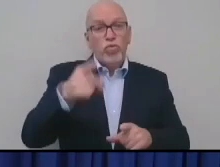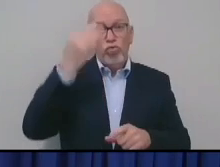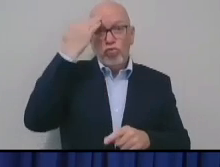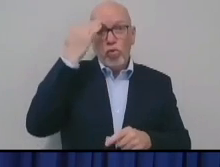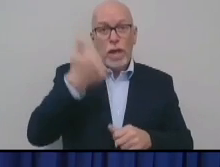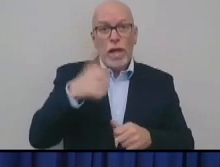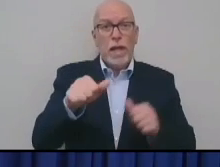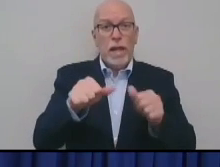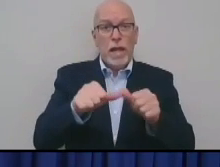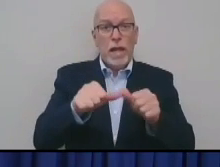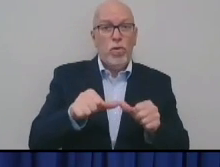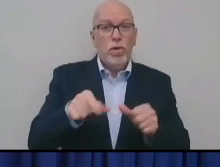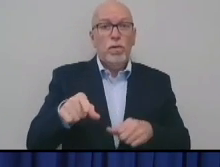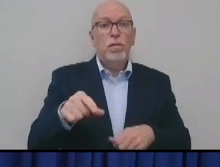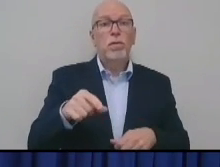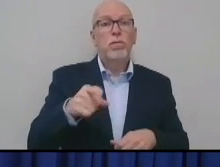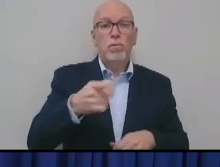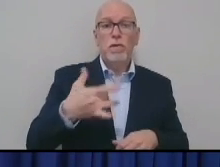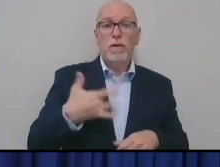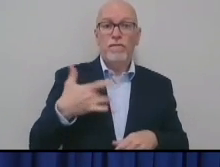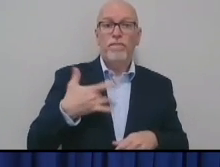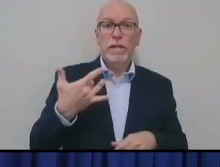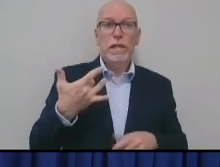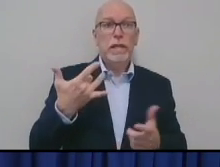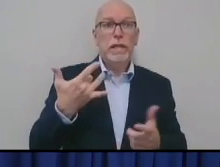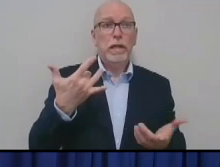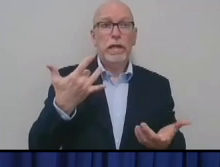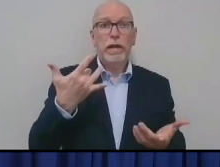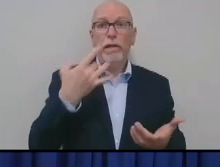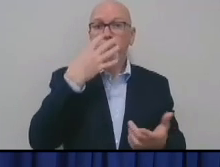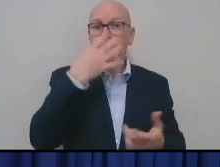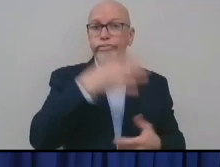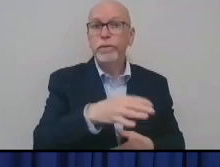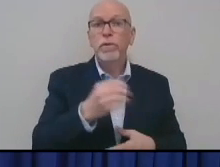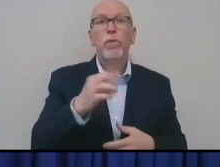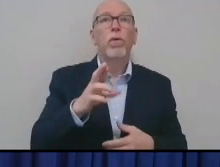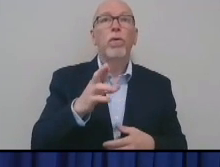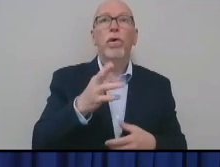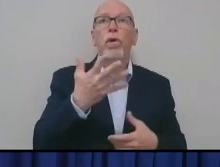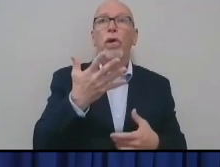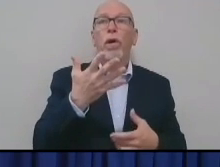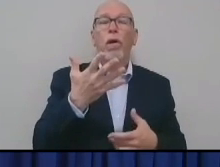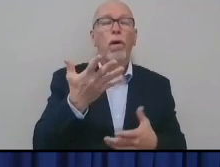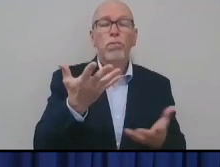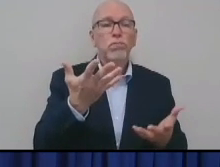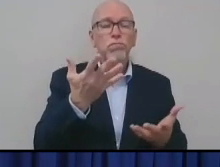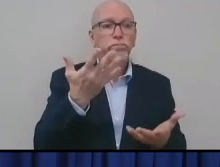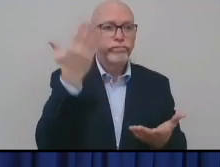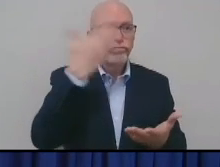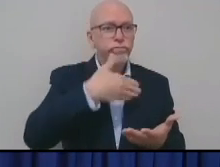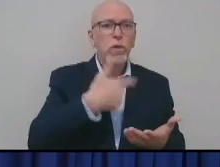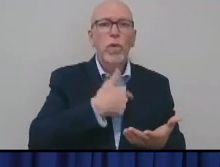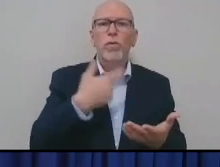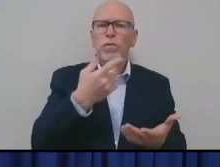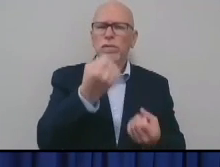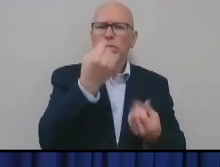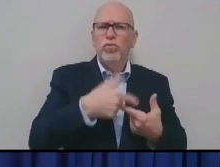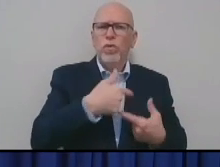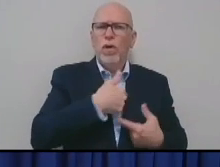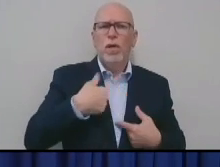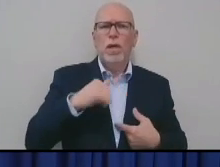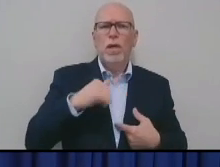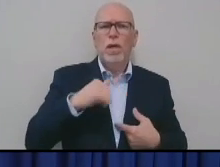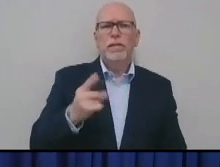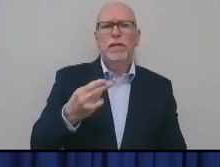that you feel has been ignored or that we need to address, just send it to Dr. Weaver or myself. We're at